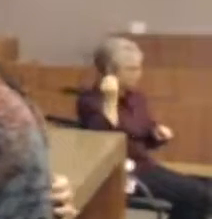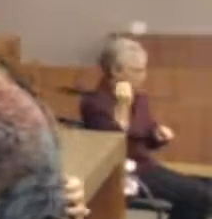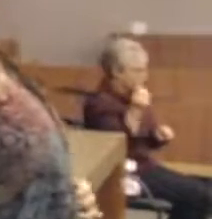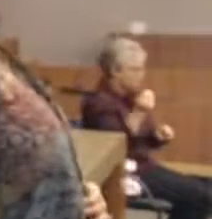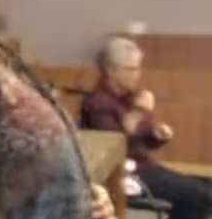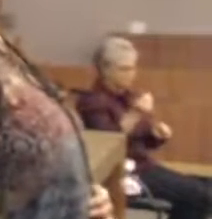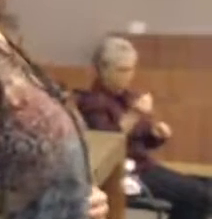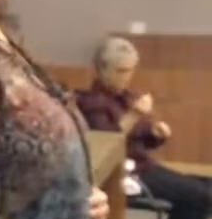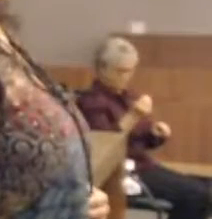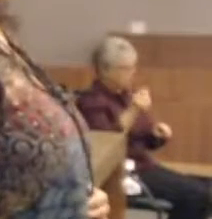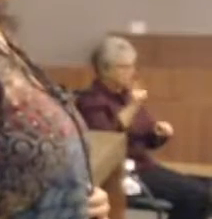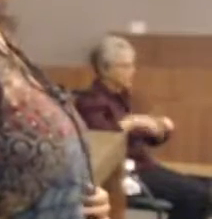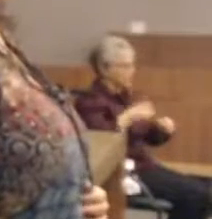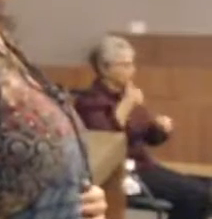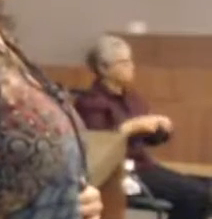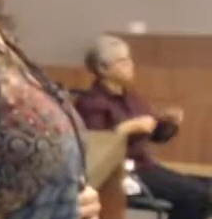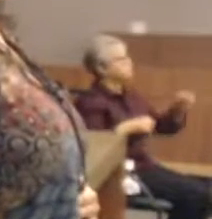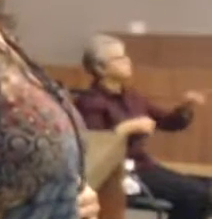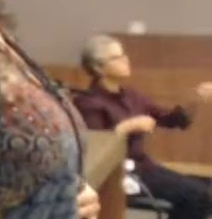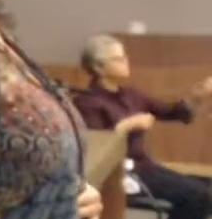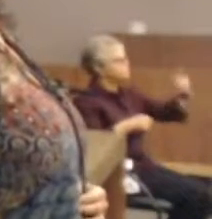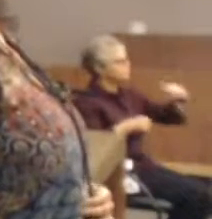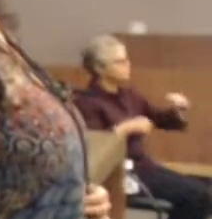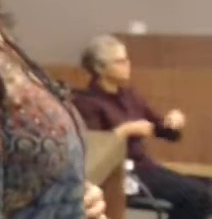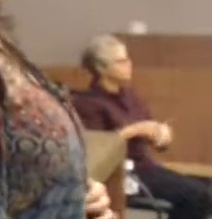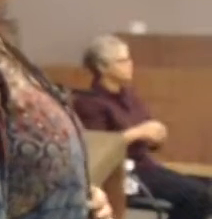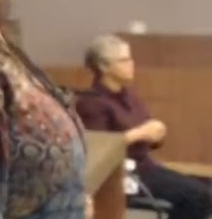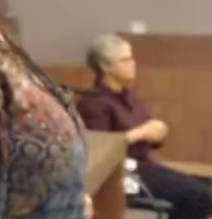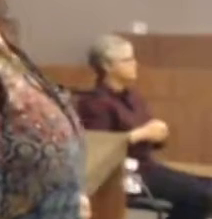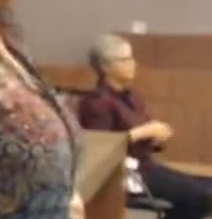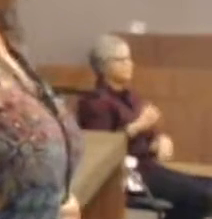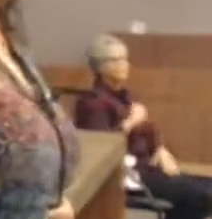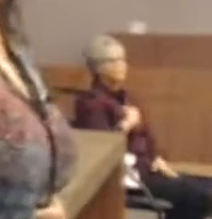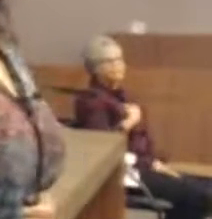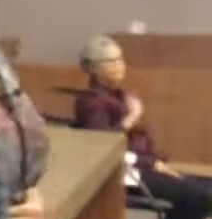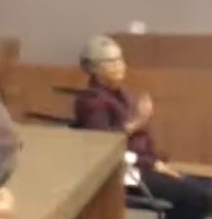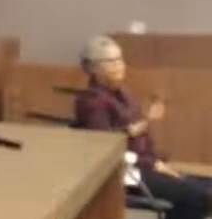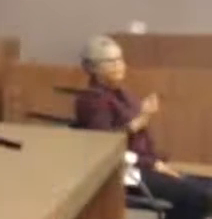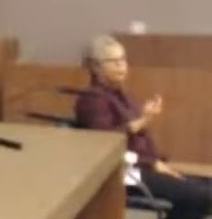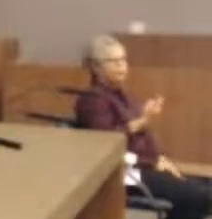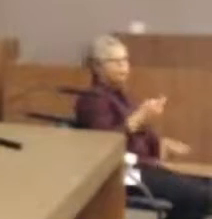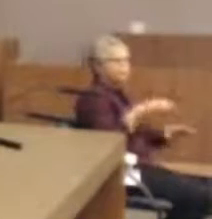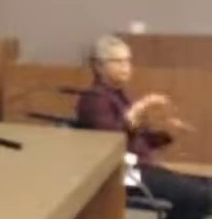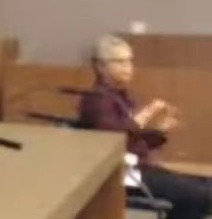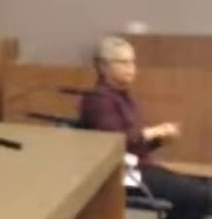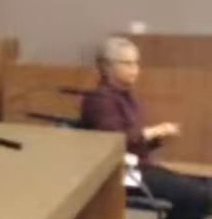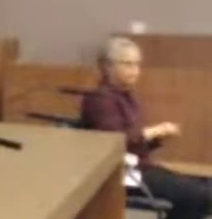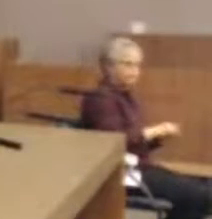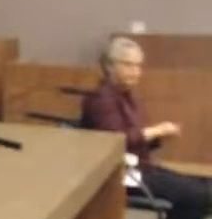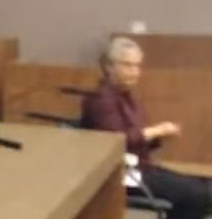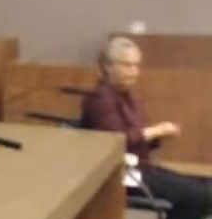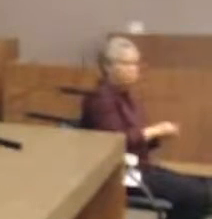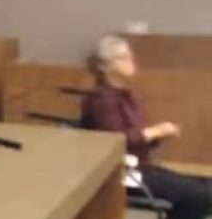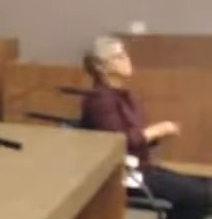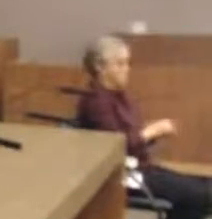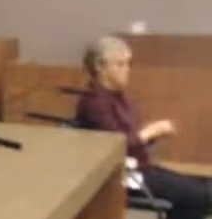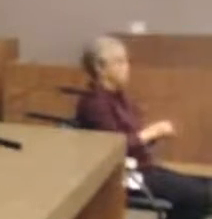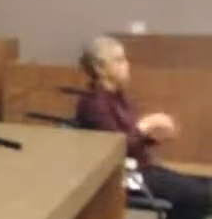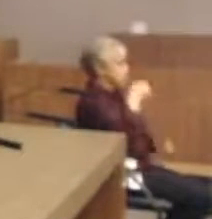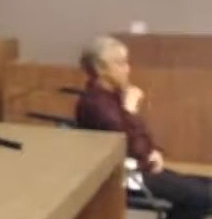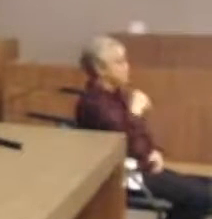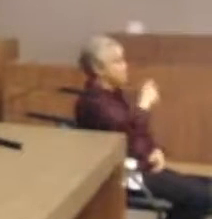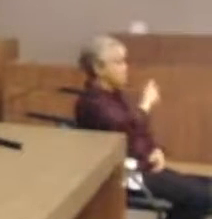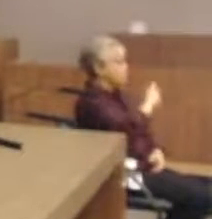group. I always feel like that. Yes, yes. And the older I get, the more I feel like